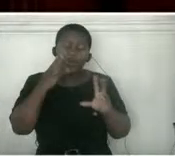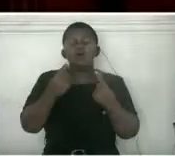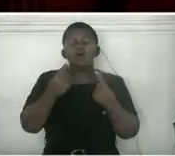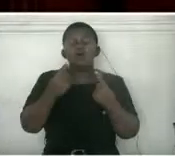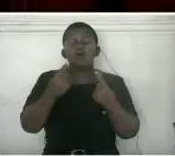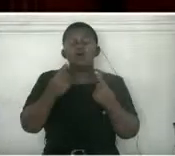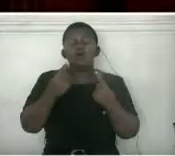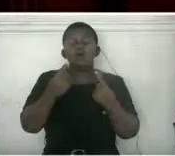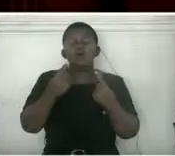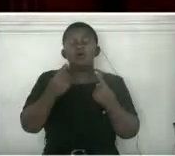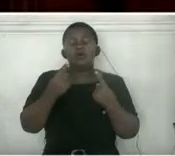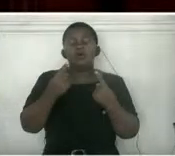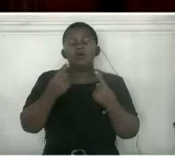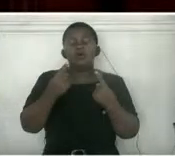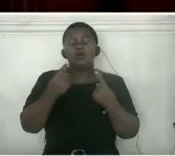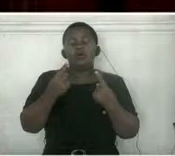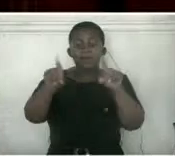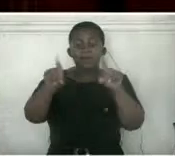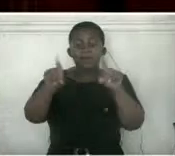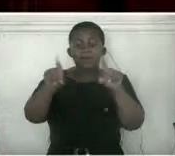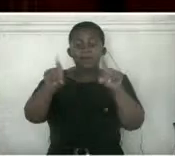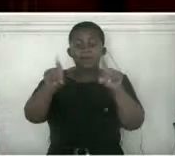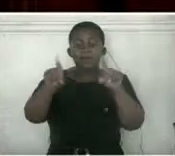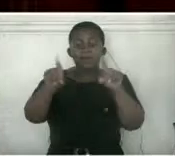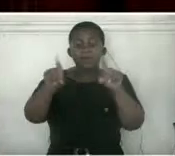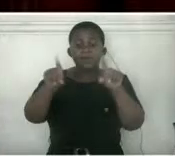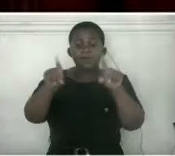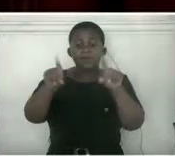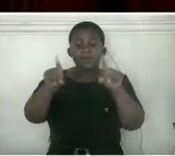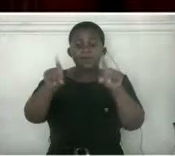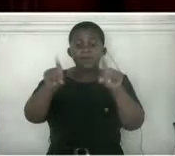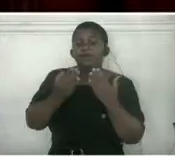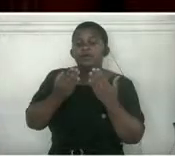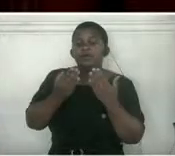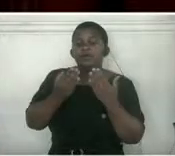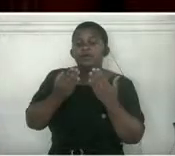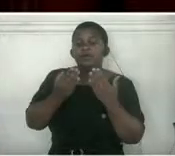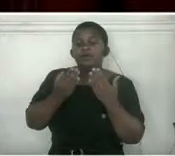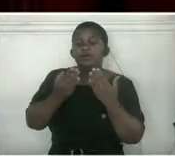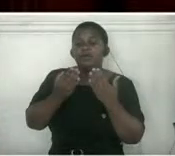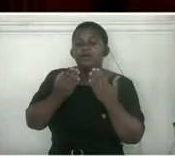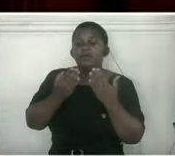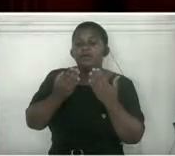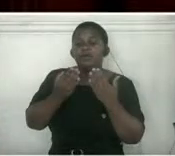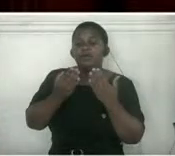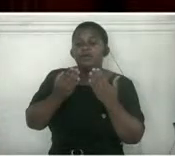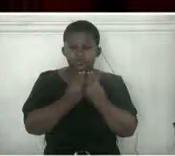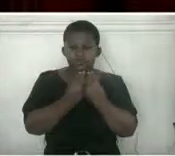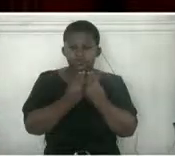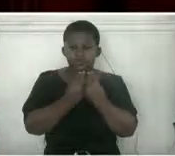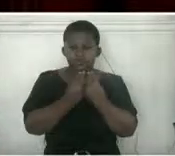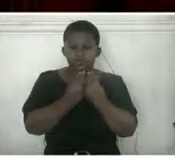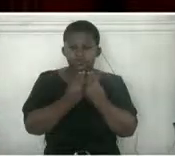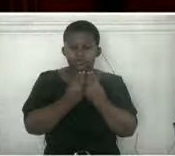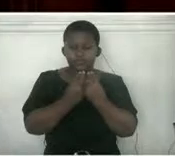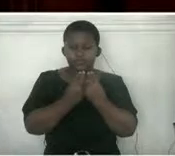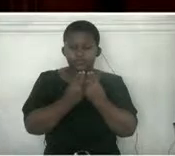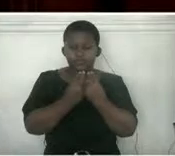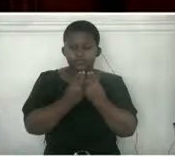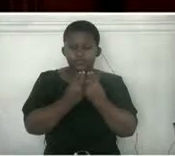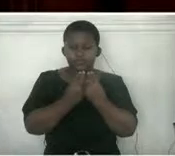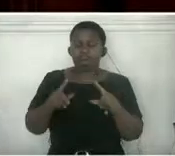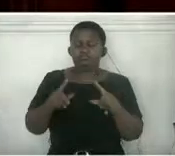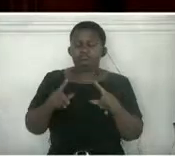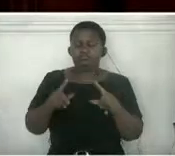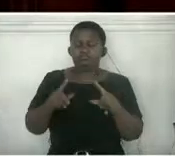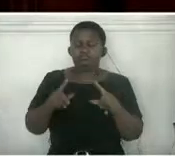ugobe kodwa ungaphuki. Like the reed plant, ours is a nation that is bruised, but we remain